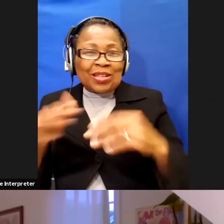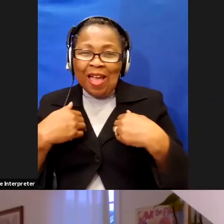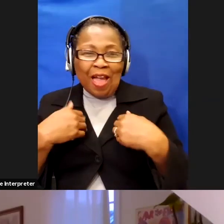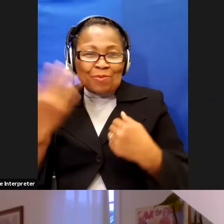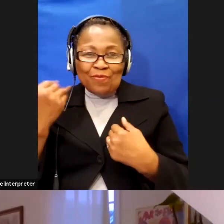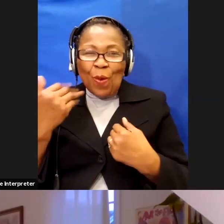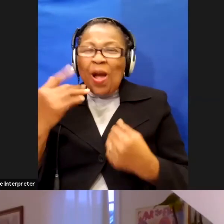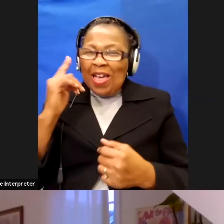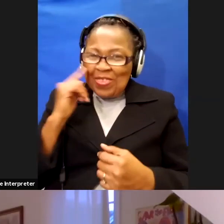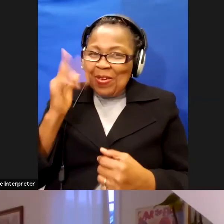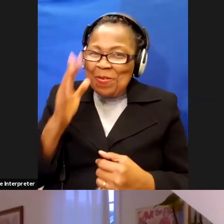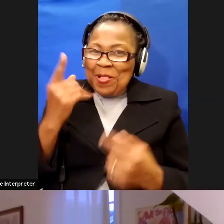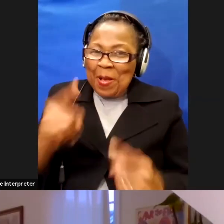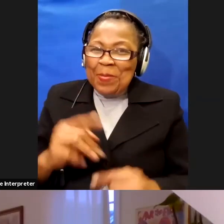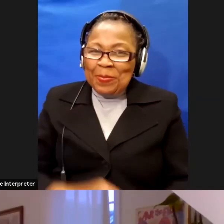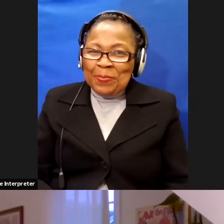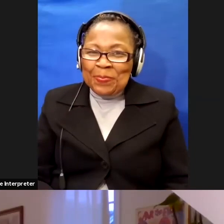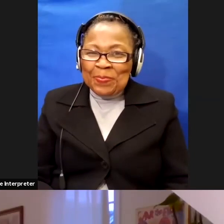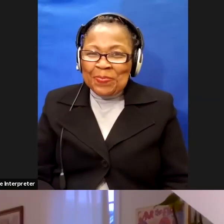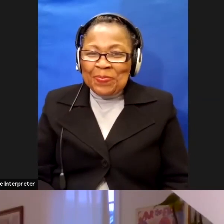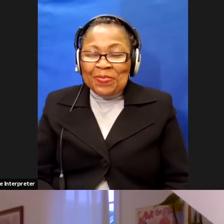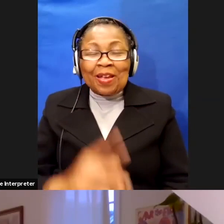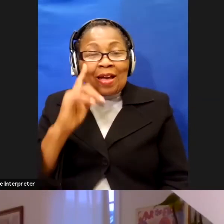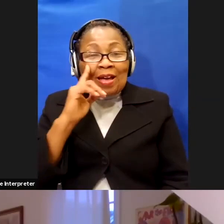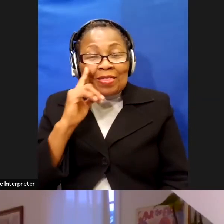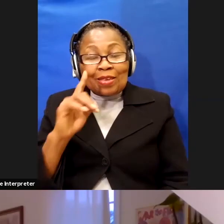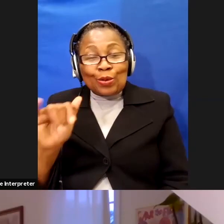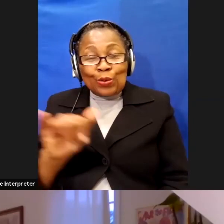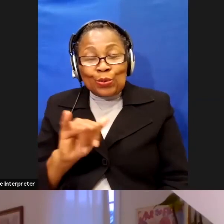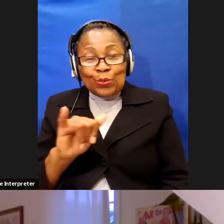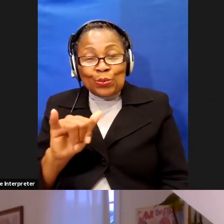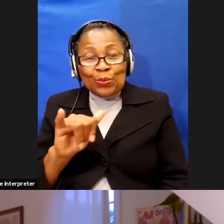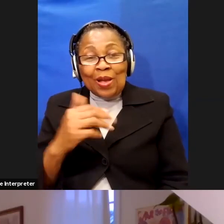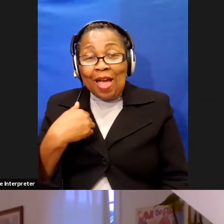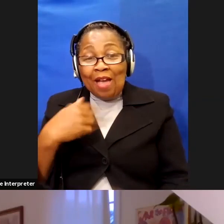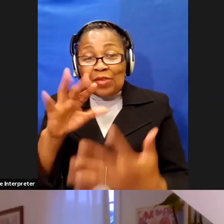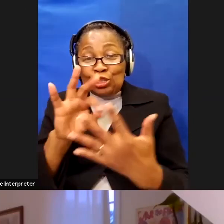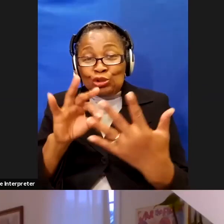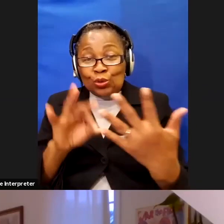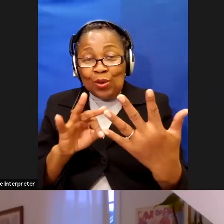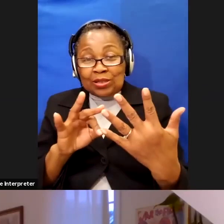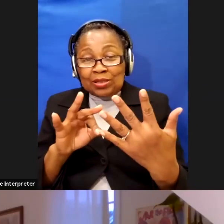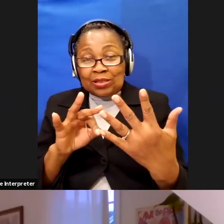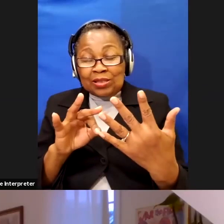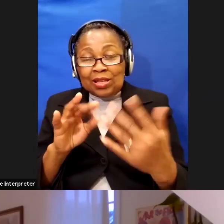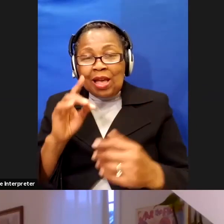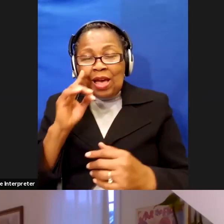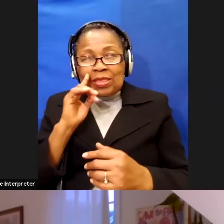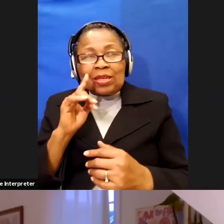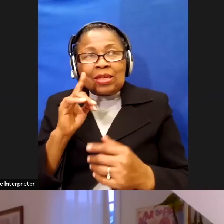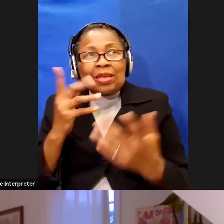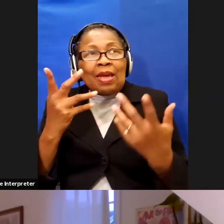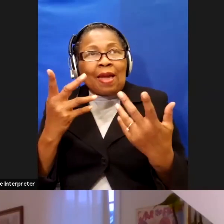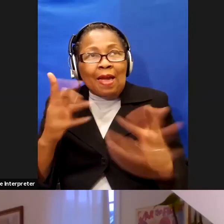happen. Yeah, and I think too, like having a choice, you know, I think after all this is